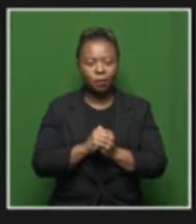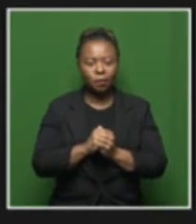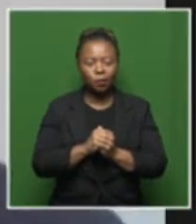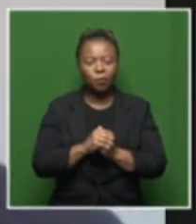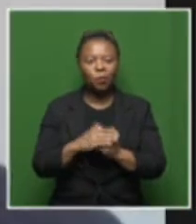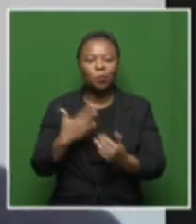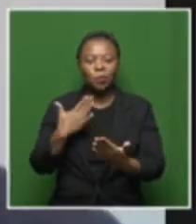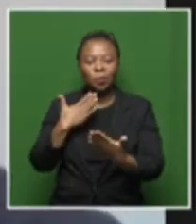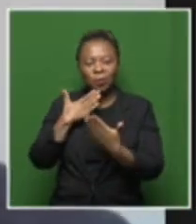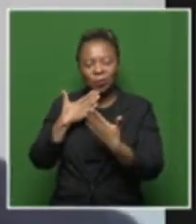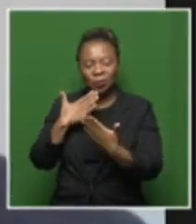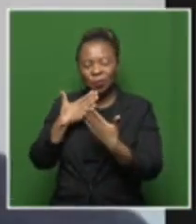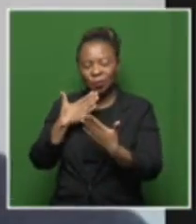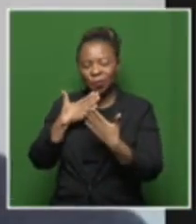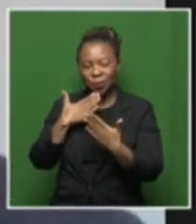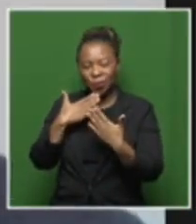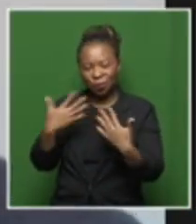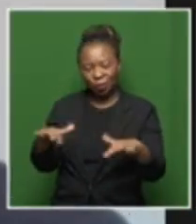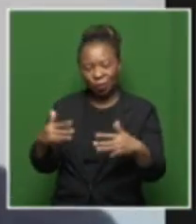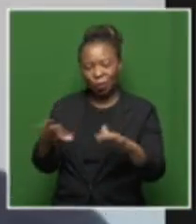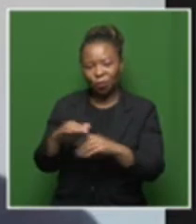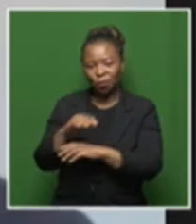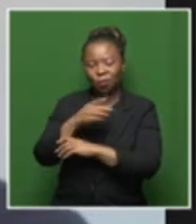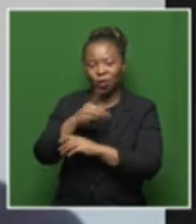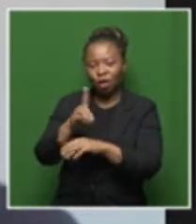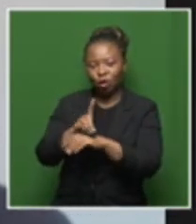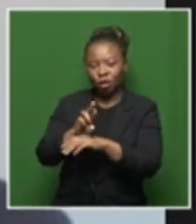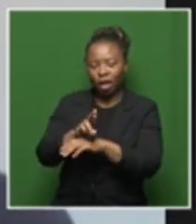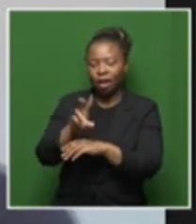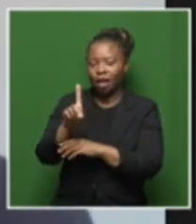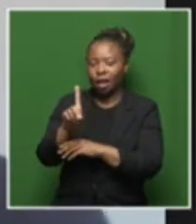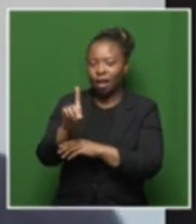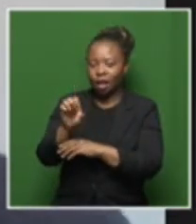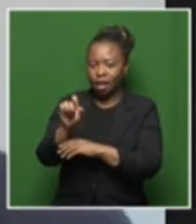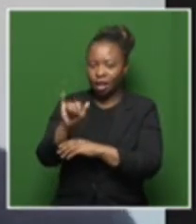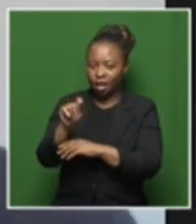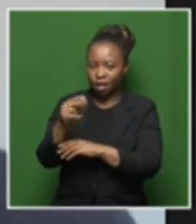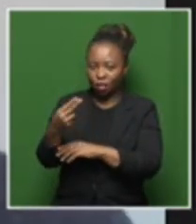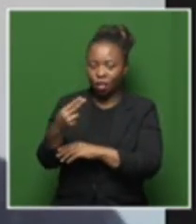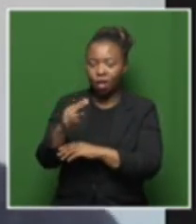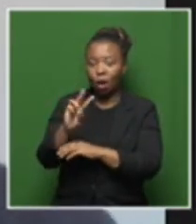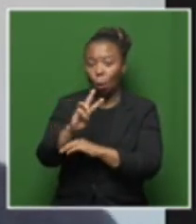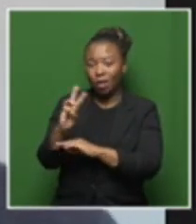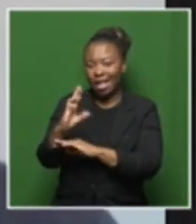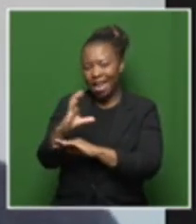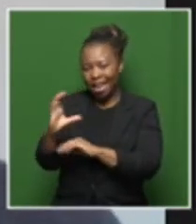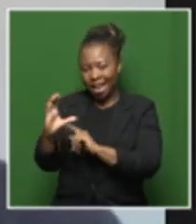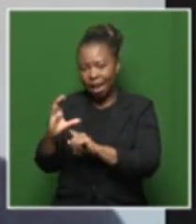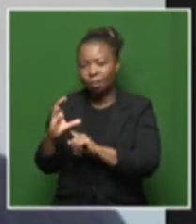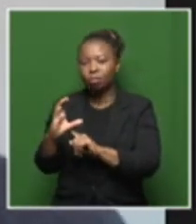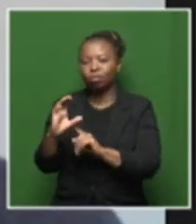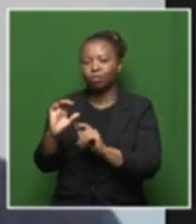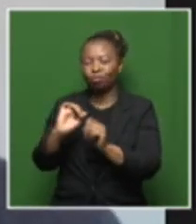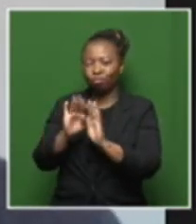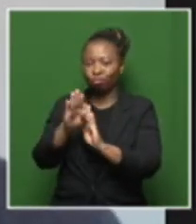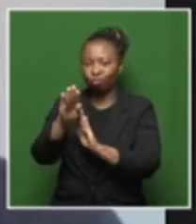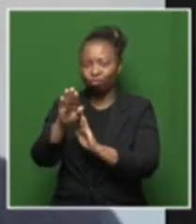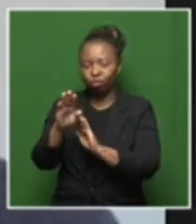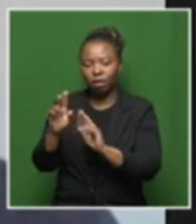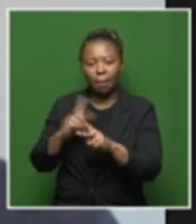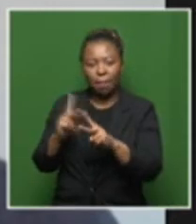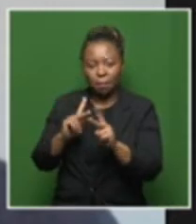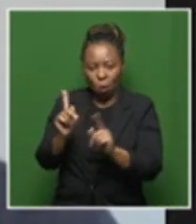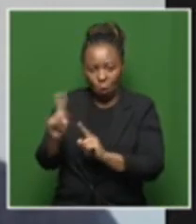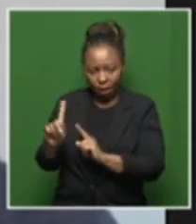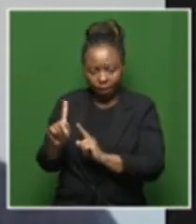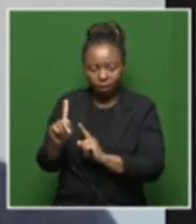Thank you so much, Dr. Klute, for that update on the Western Cape preparedness towards the surge. And I